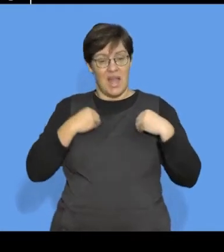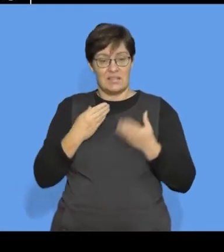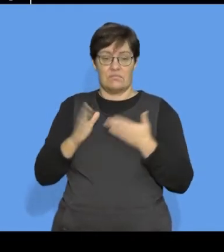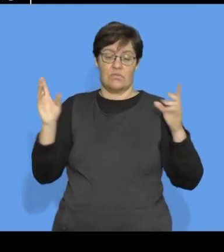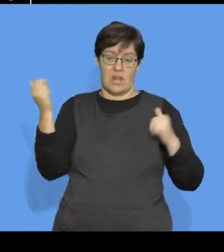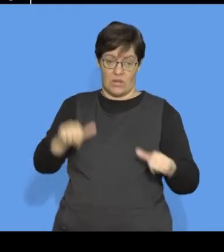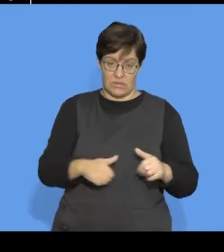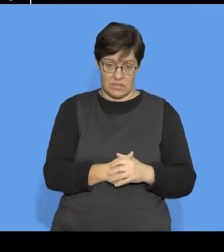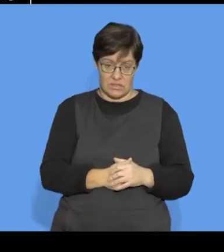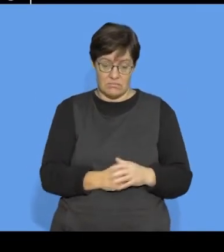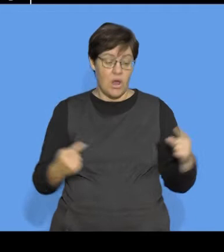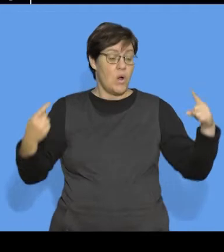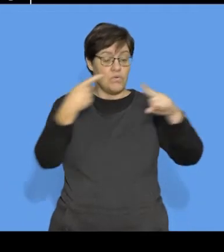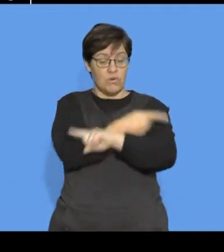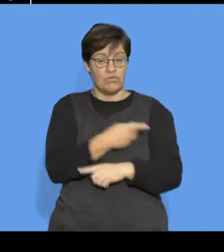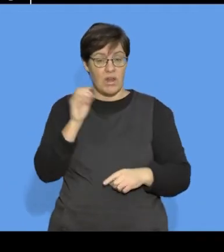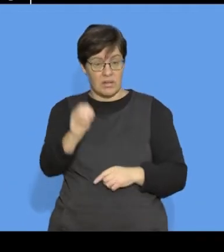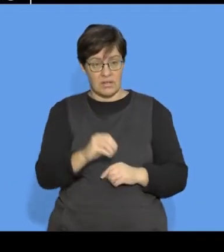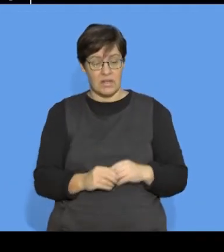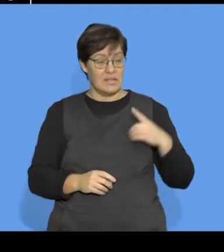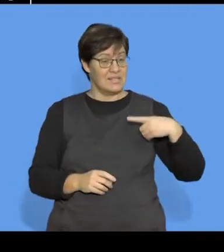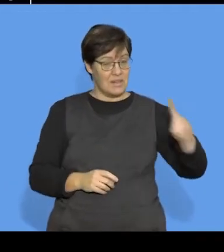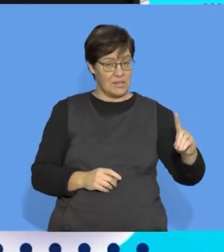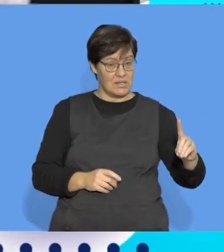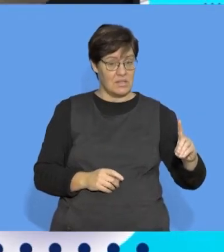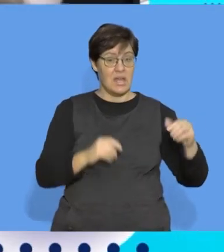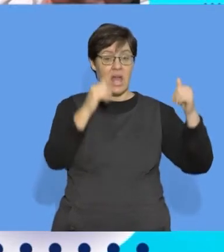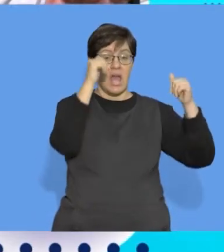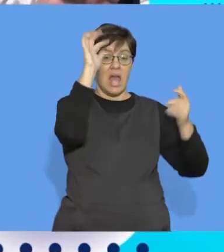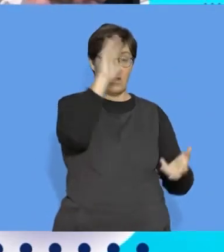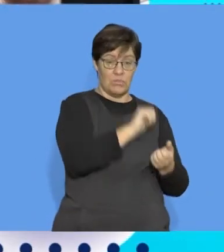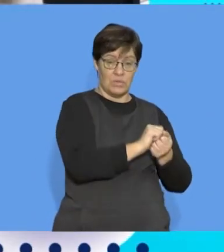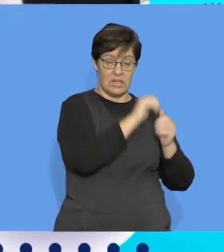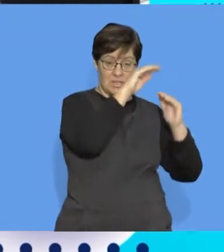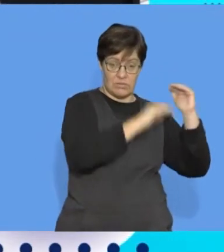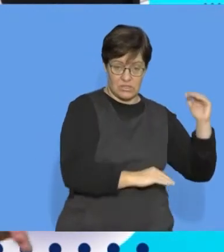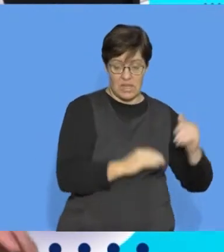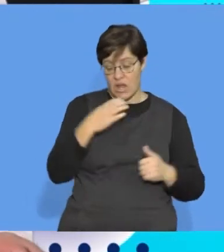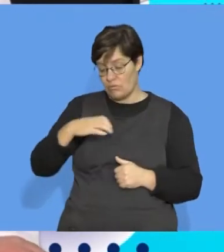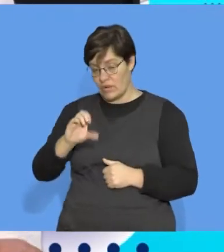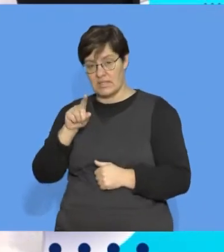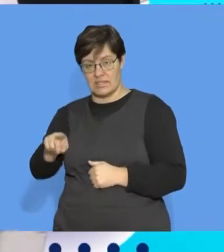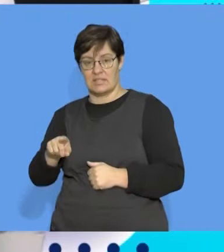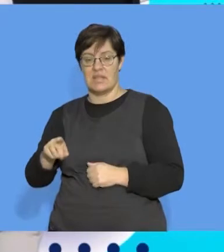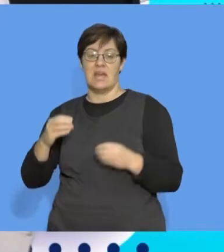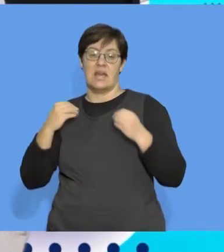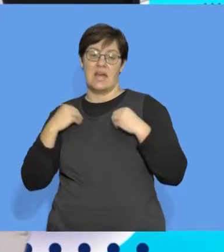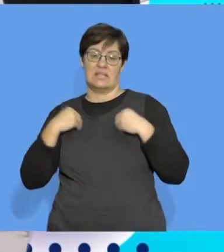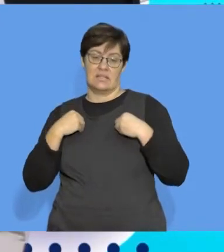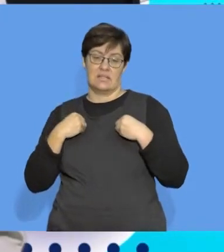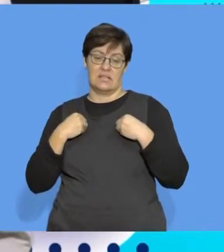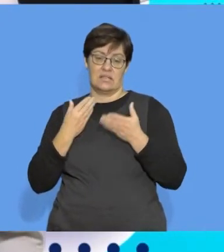asset disposal account. Your contra entry, once again, debit accumulated depreciation,